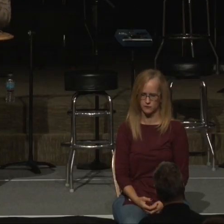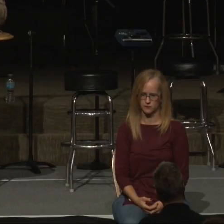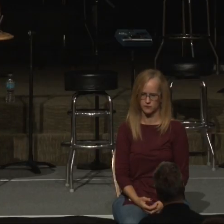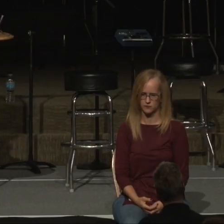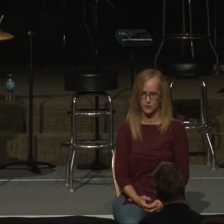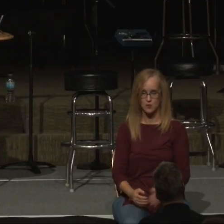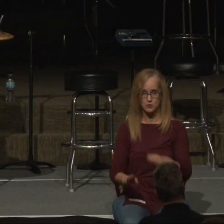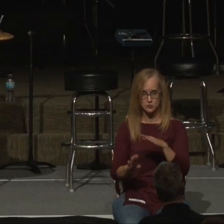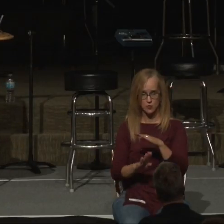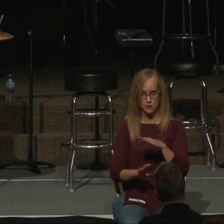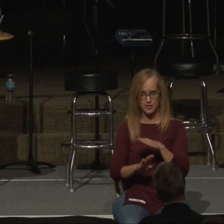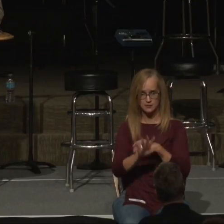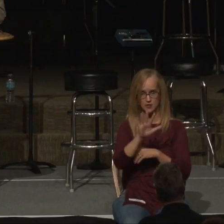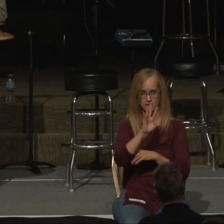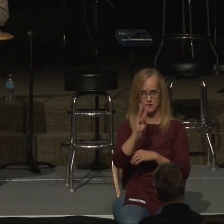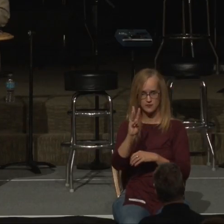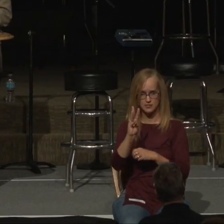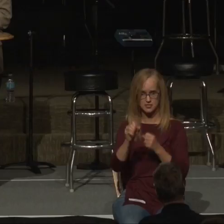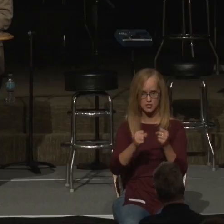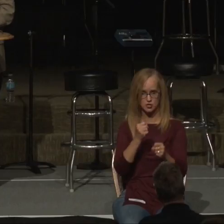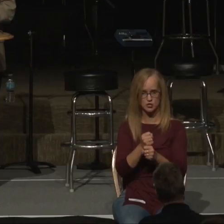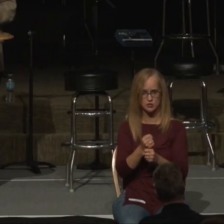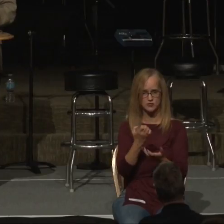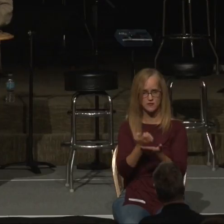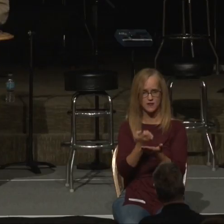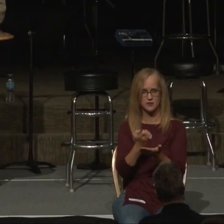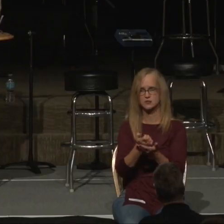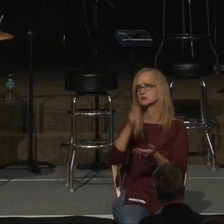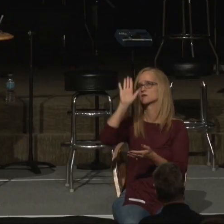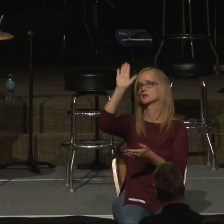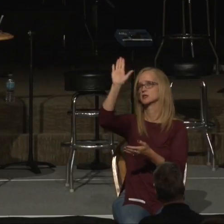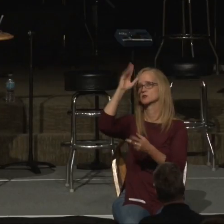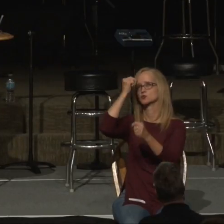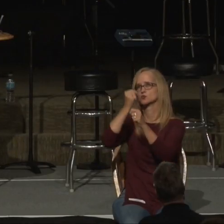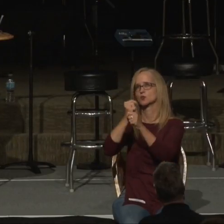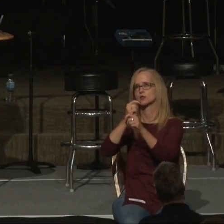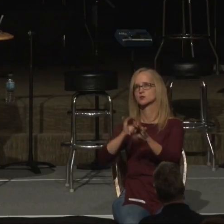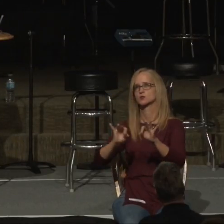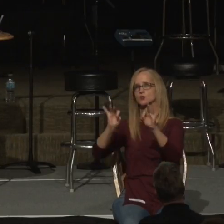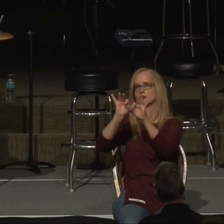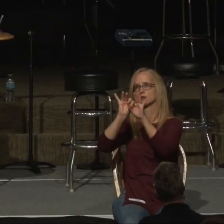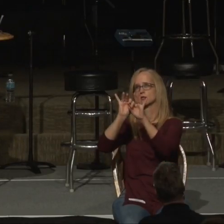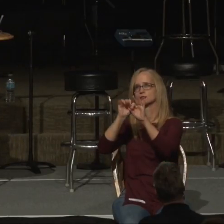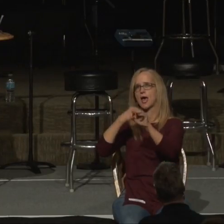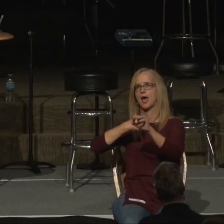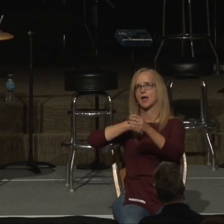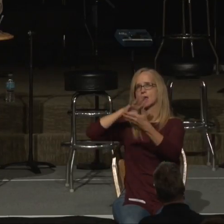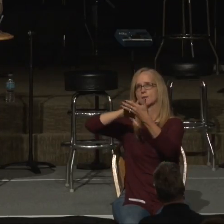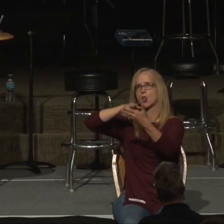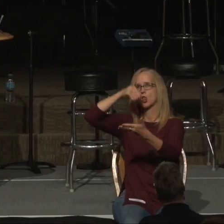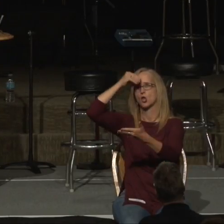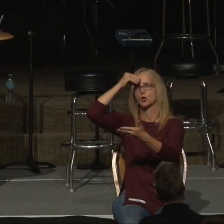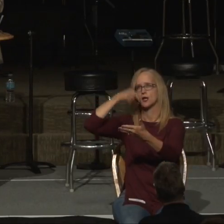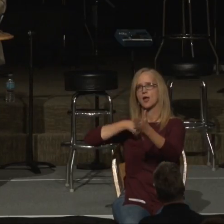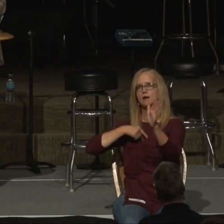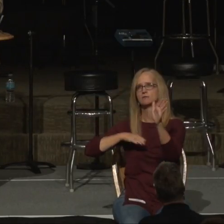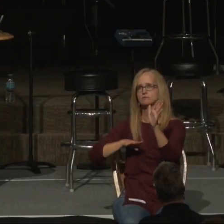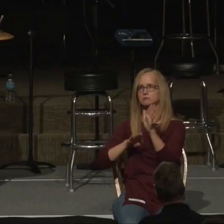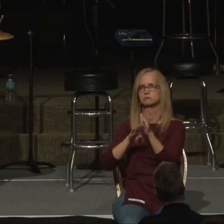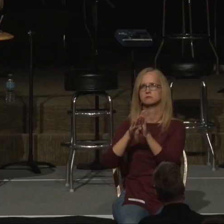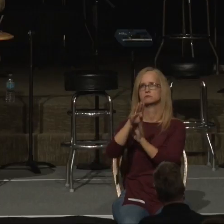So based on 56 years of evidence of God's trustworthiness, I am learning, I am growing, I